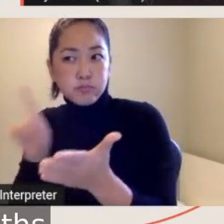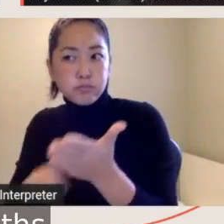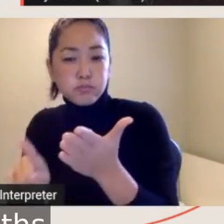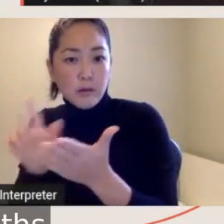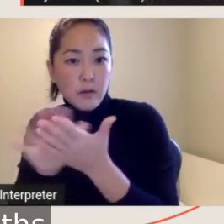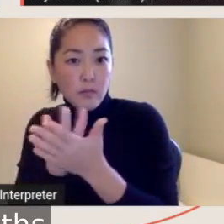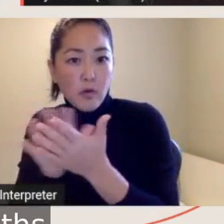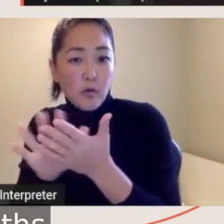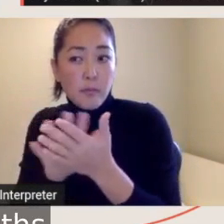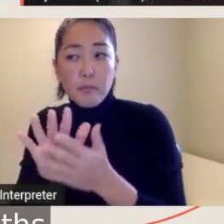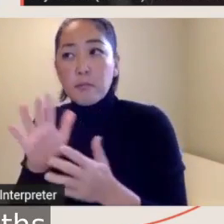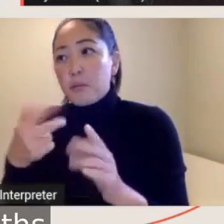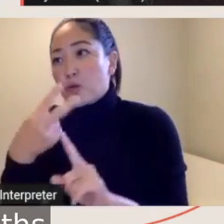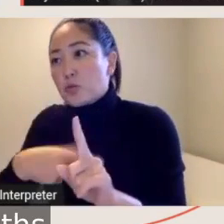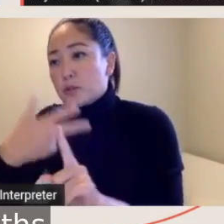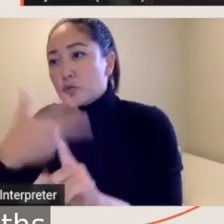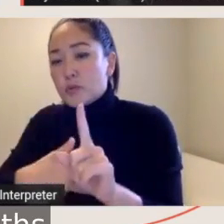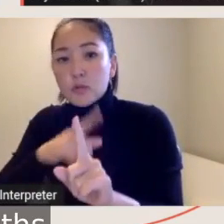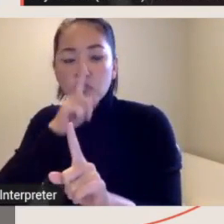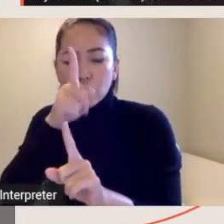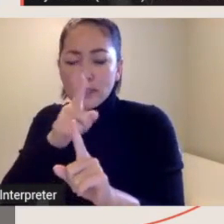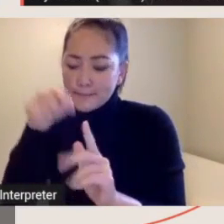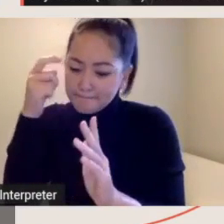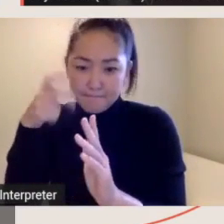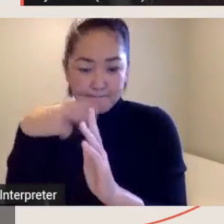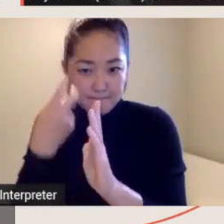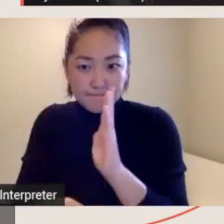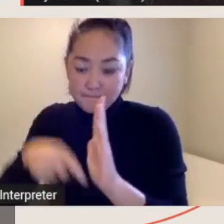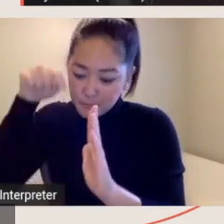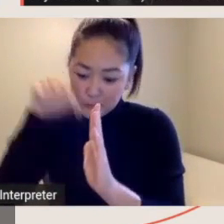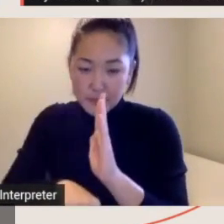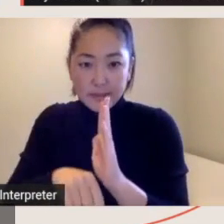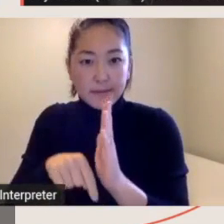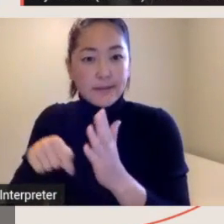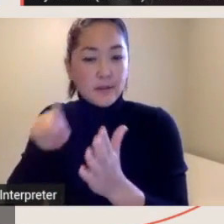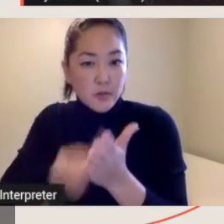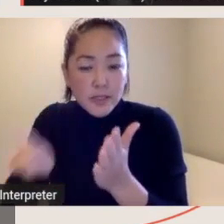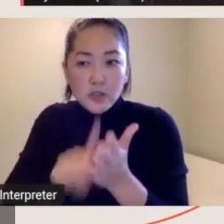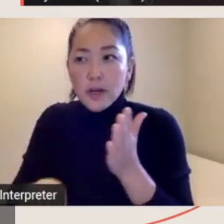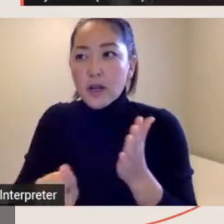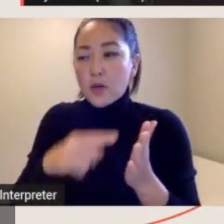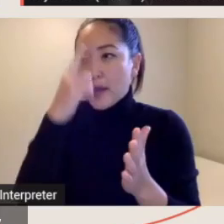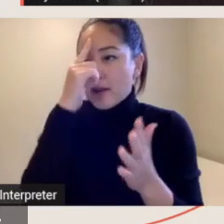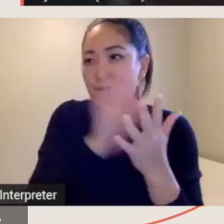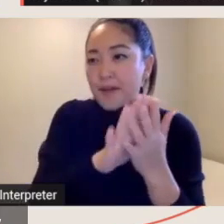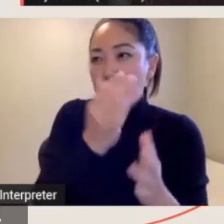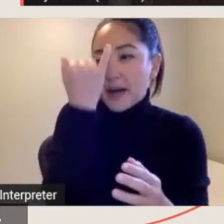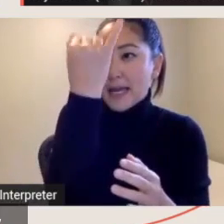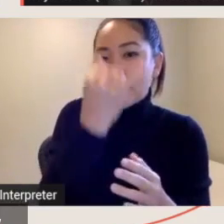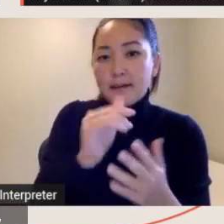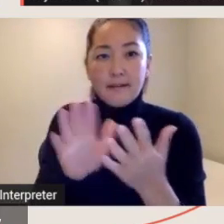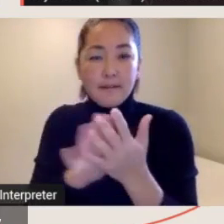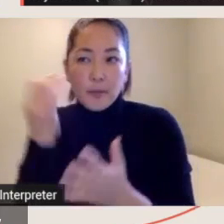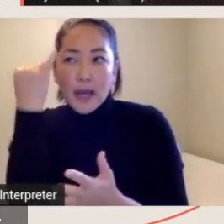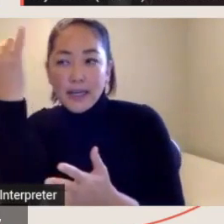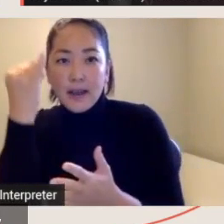like 2, 3 months of very intense research, we, let's say, jumped from one film to another in the span of like a